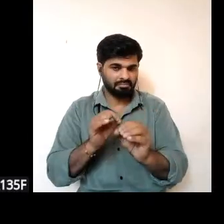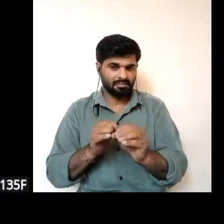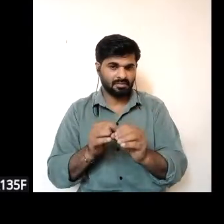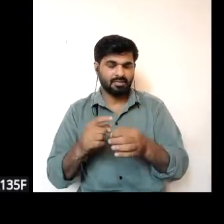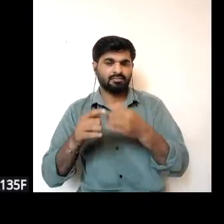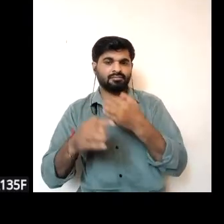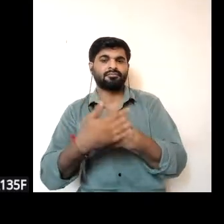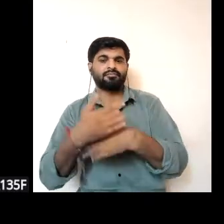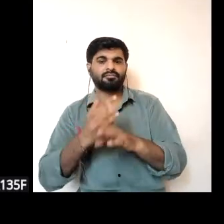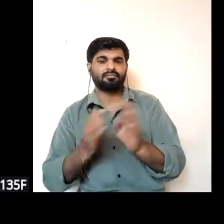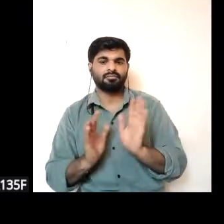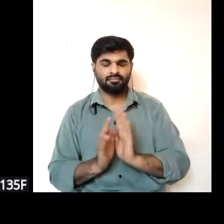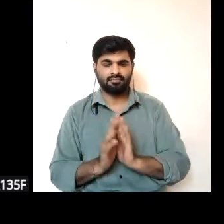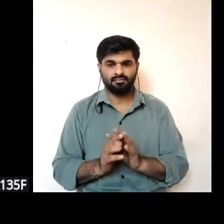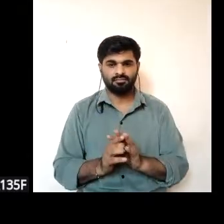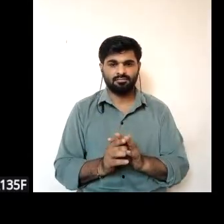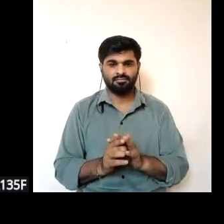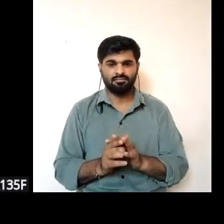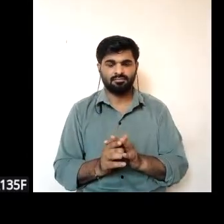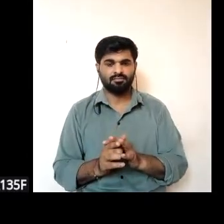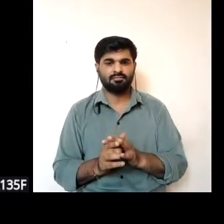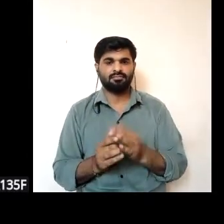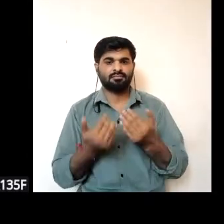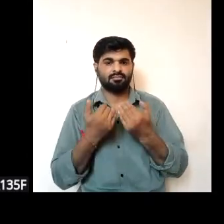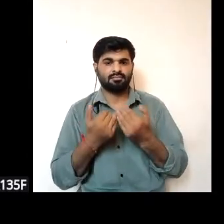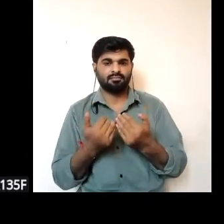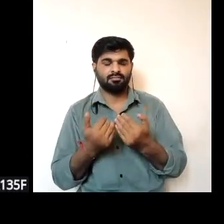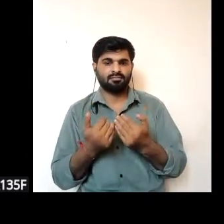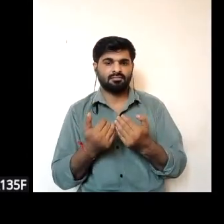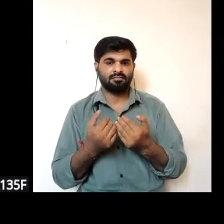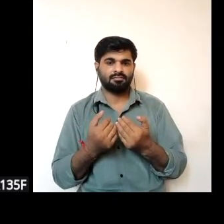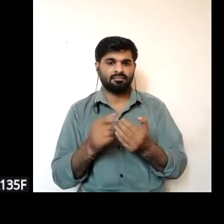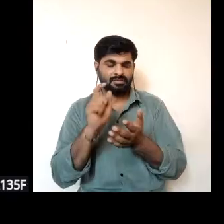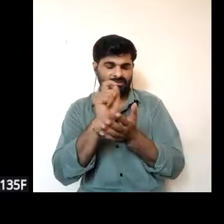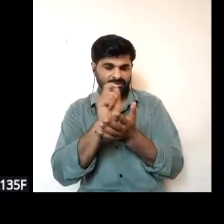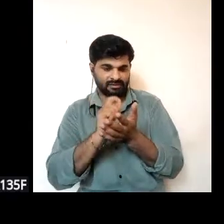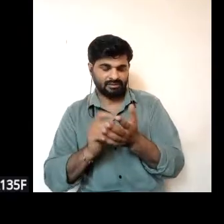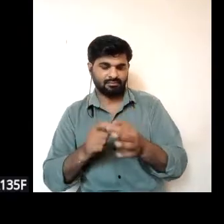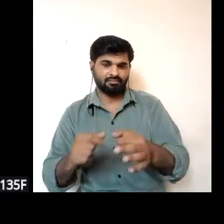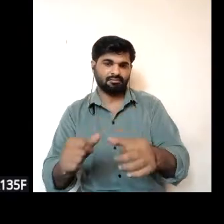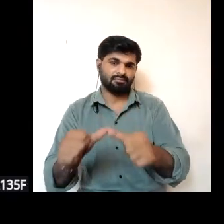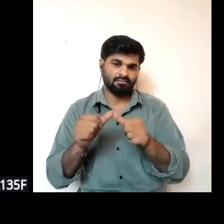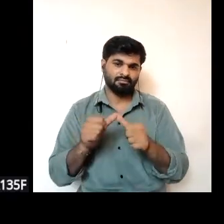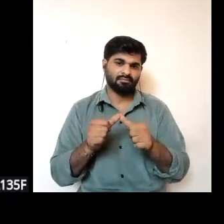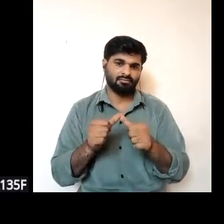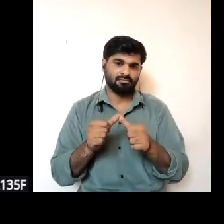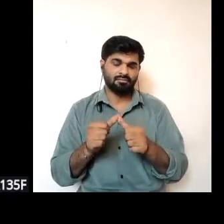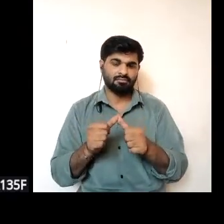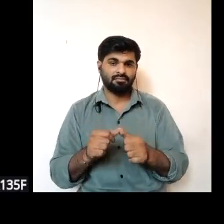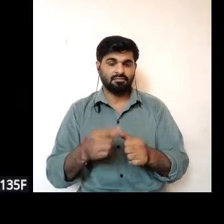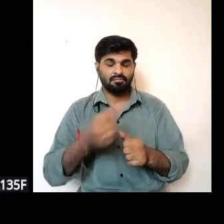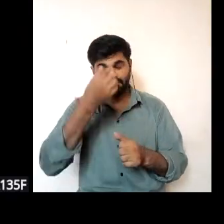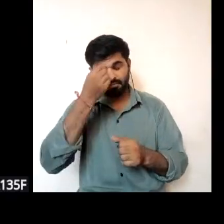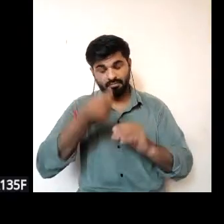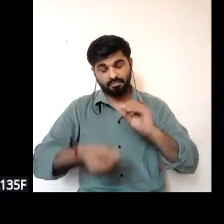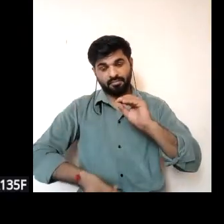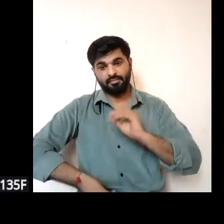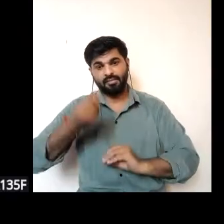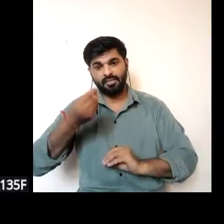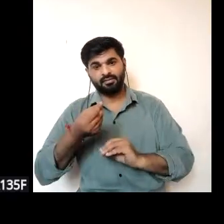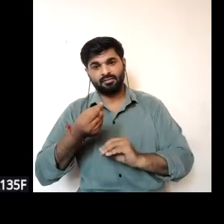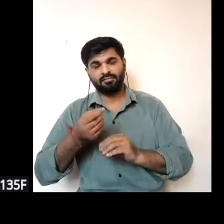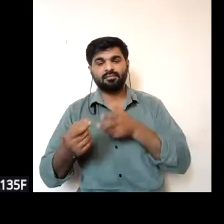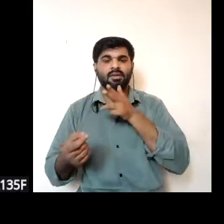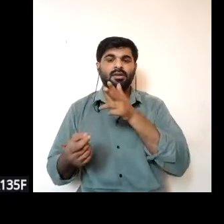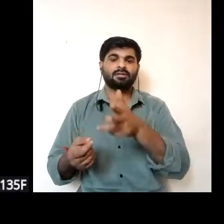They were of course there is a hesitance in answering, but the bigger problem is that enumerators were not even asking that question